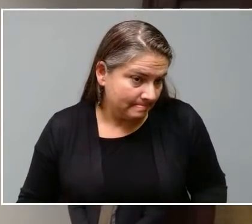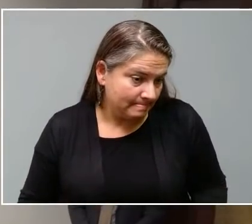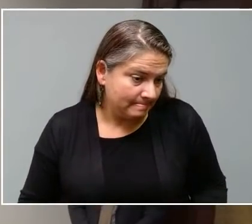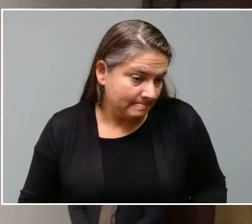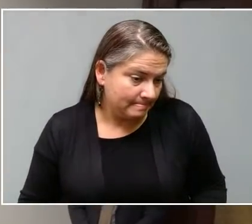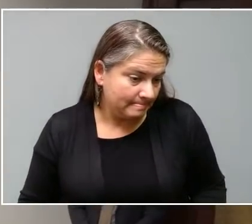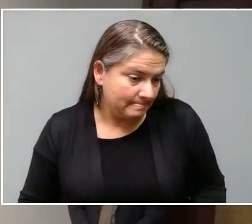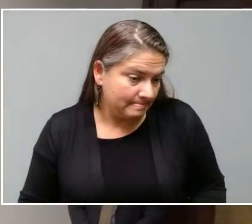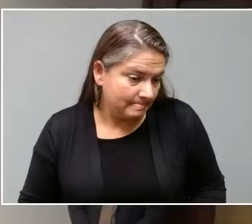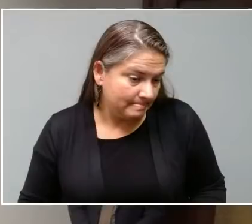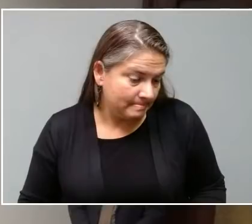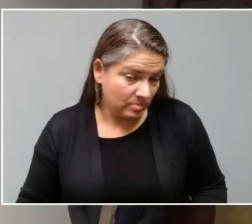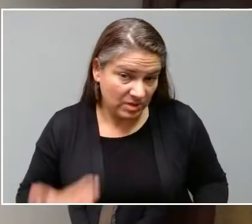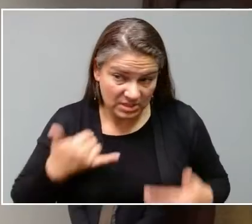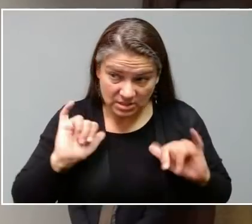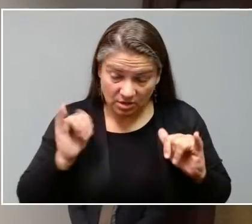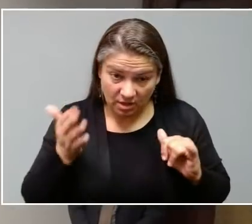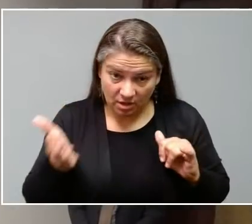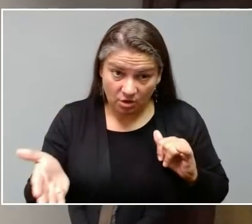Do we still have Corinne?